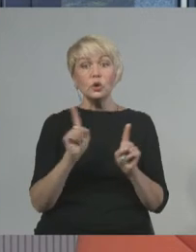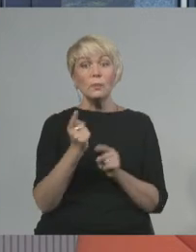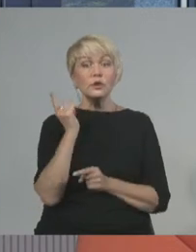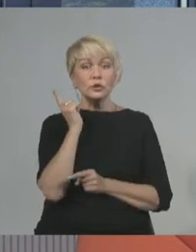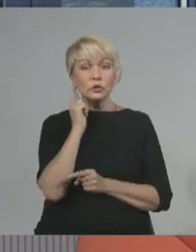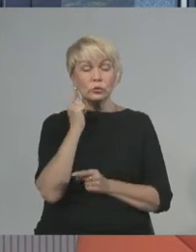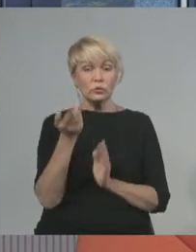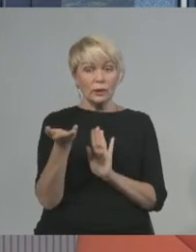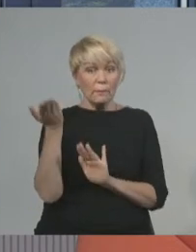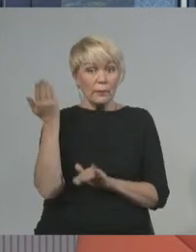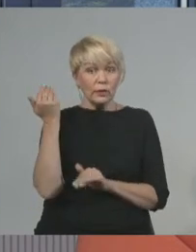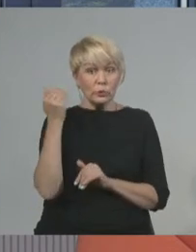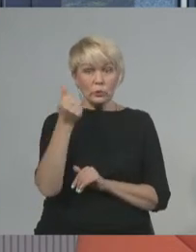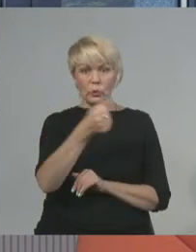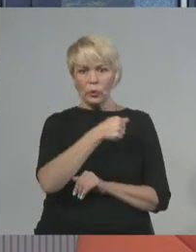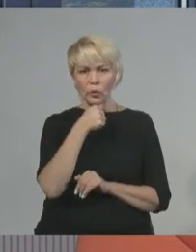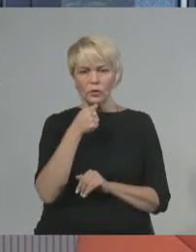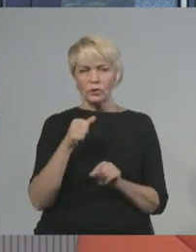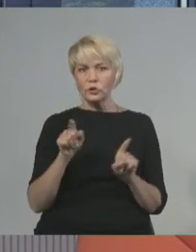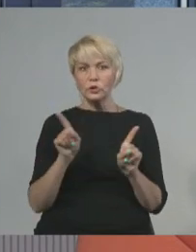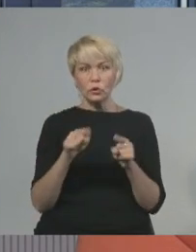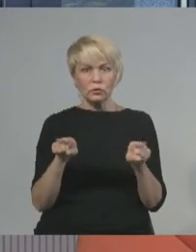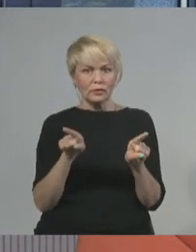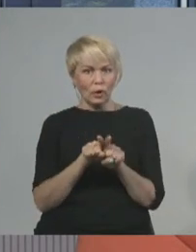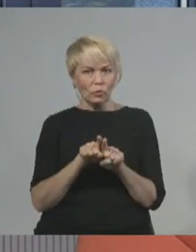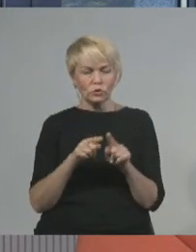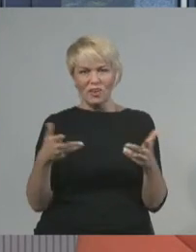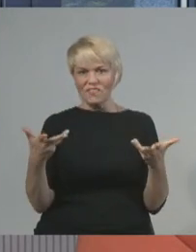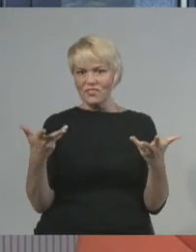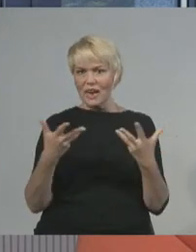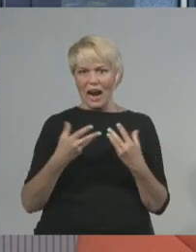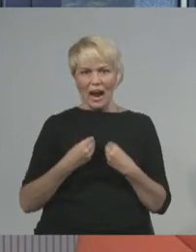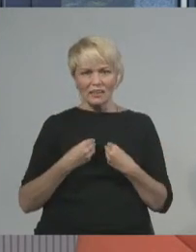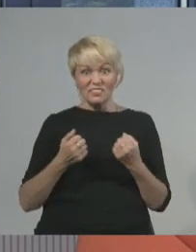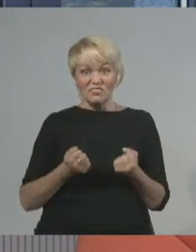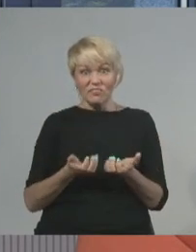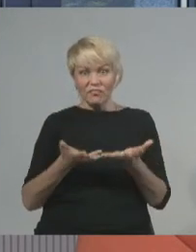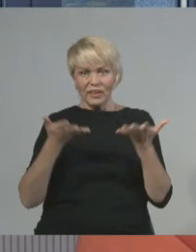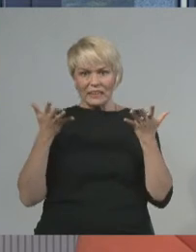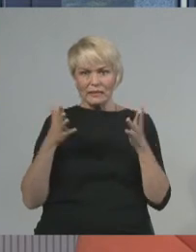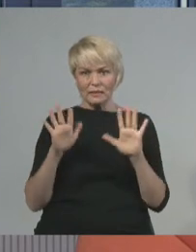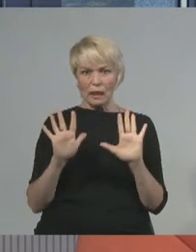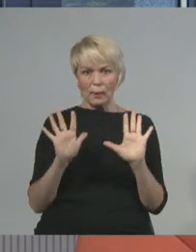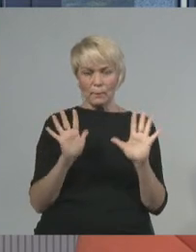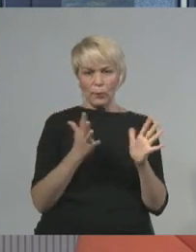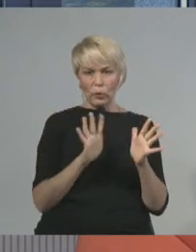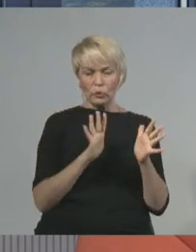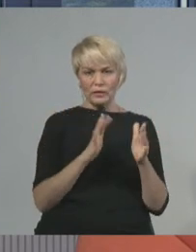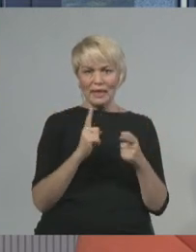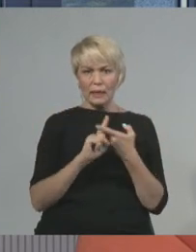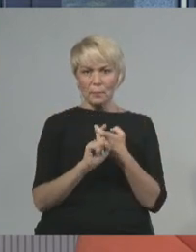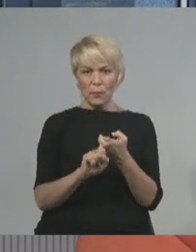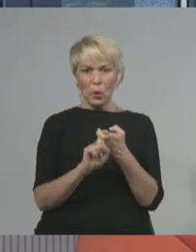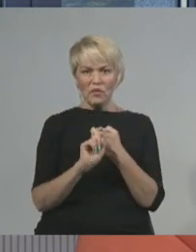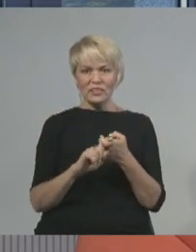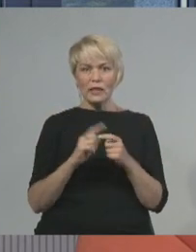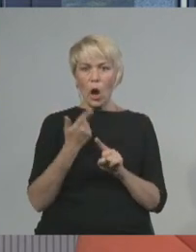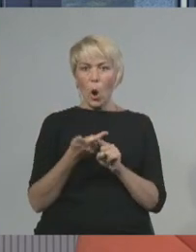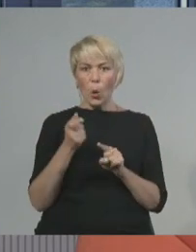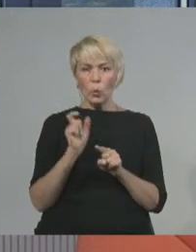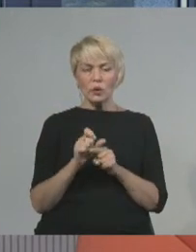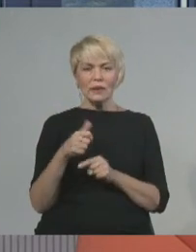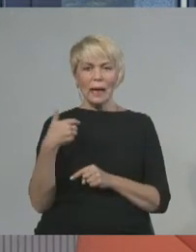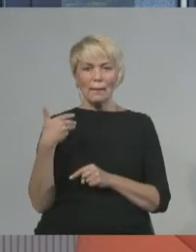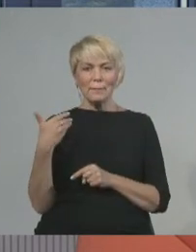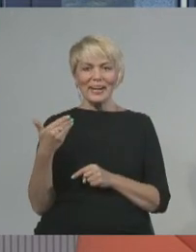striking for me in terms of the far-right coverage that i do is when i write because i i've written some about the far right in canada my own